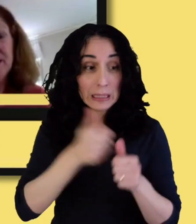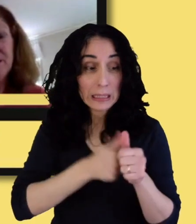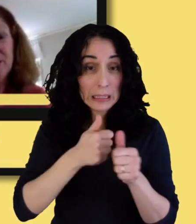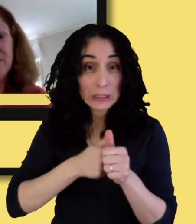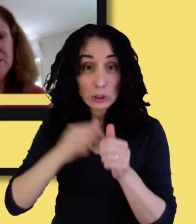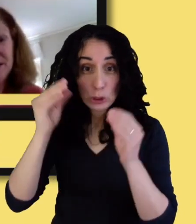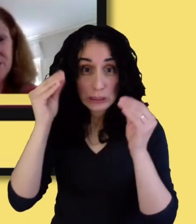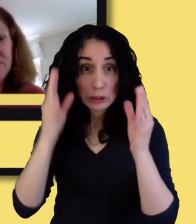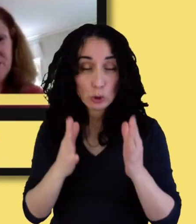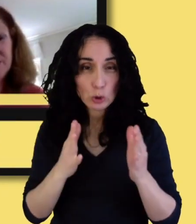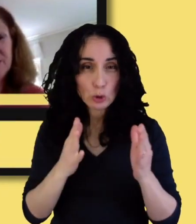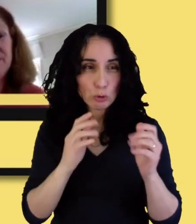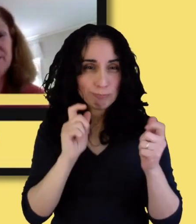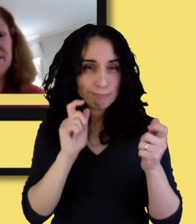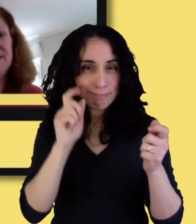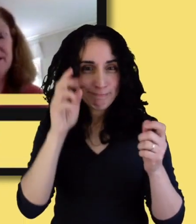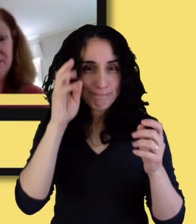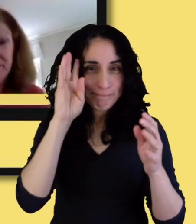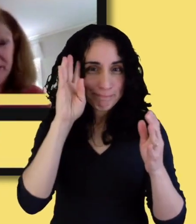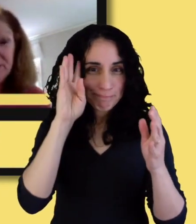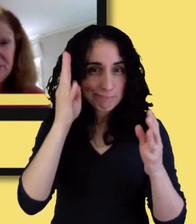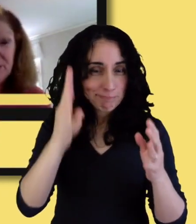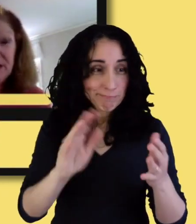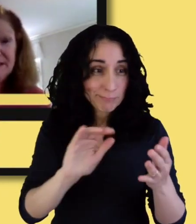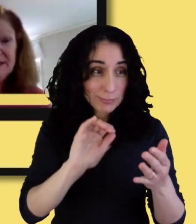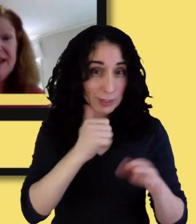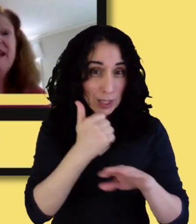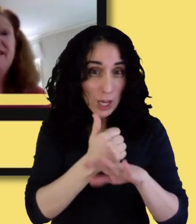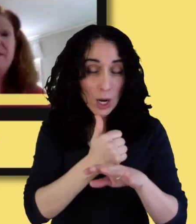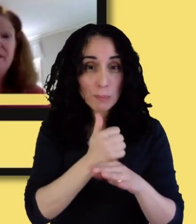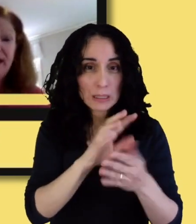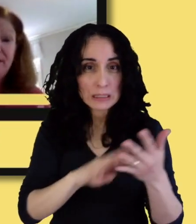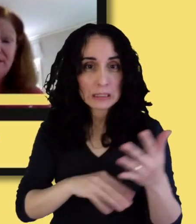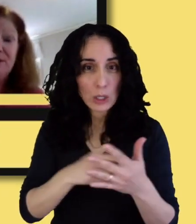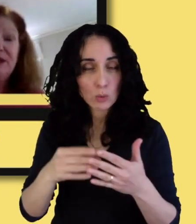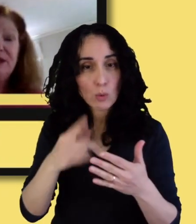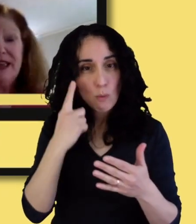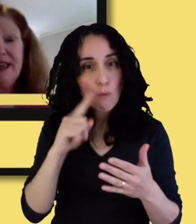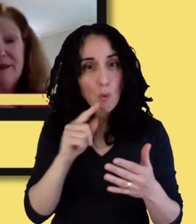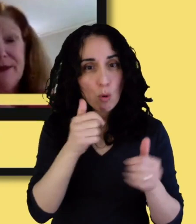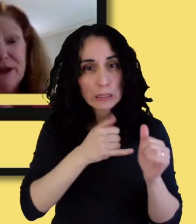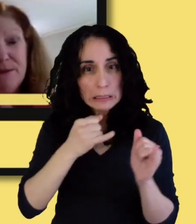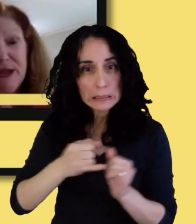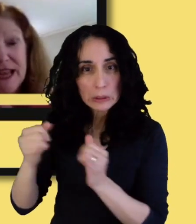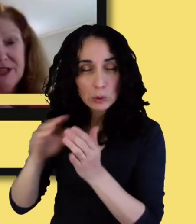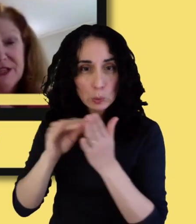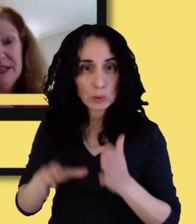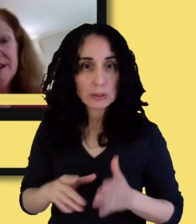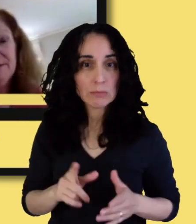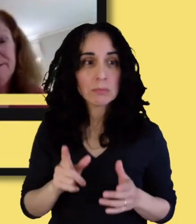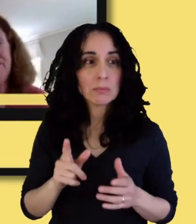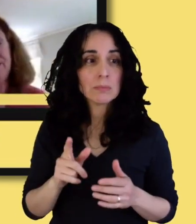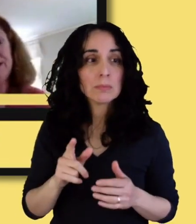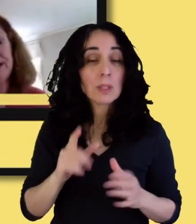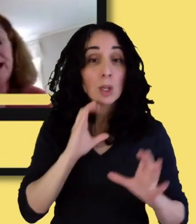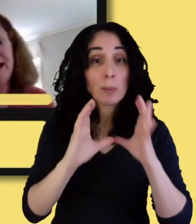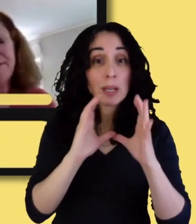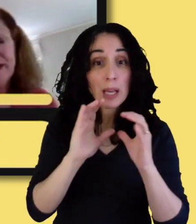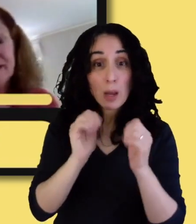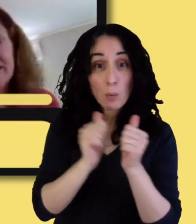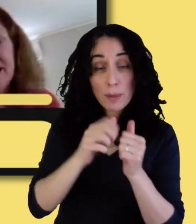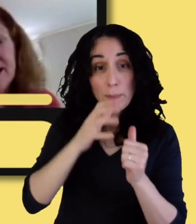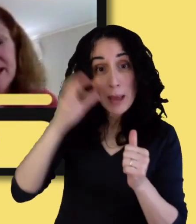district created their own schedule to be able to meet with students. Then we use a parent communication platform, which